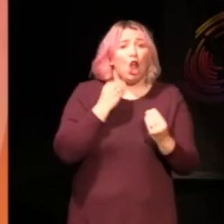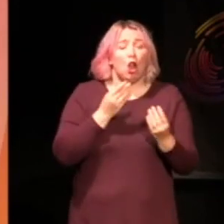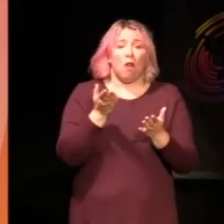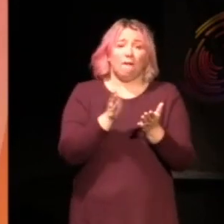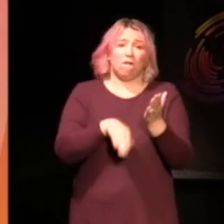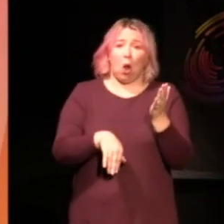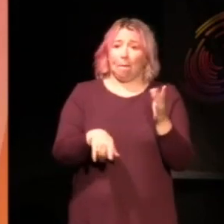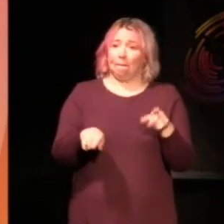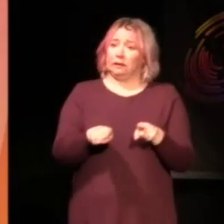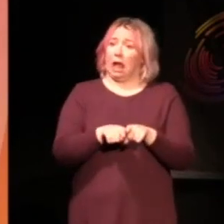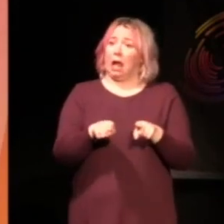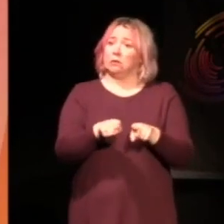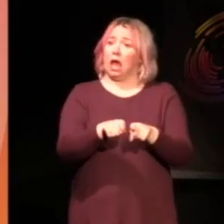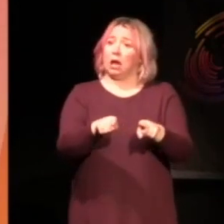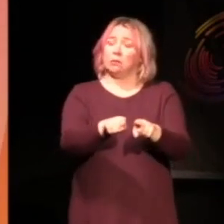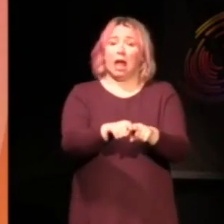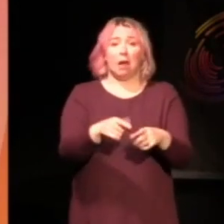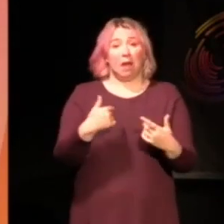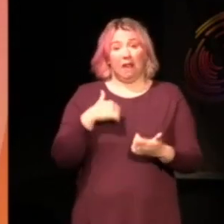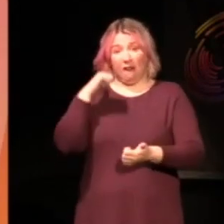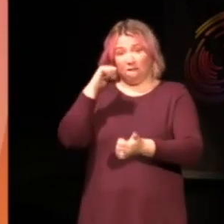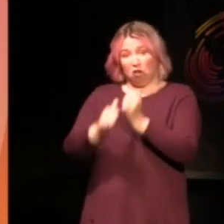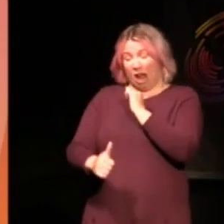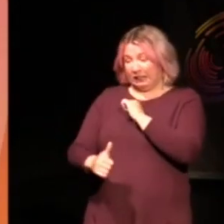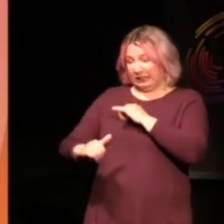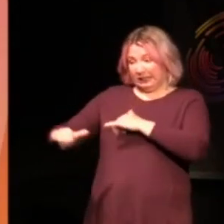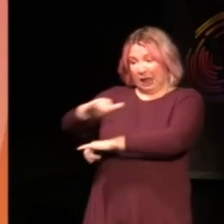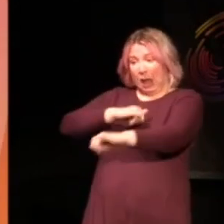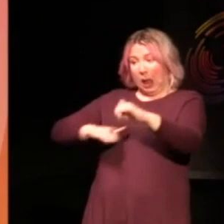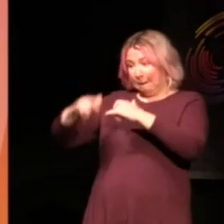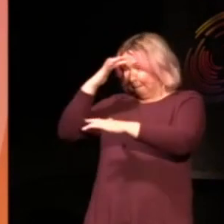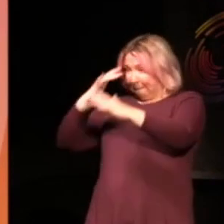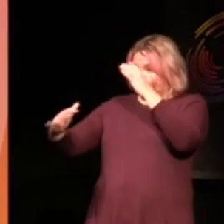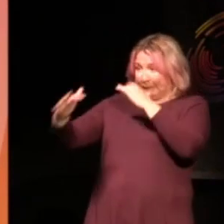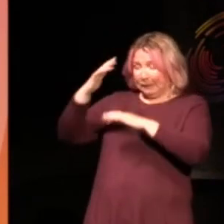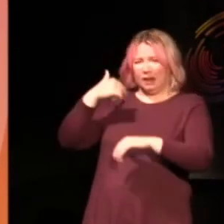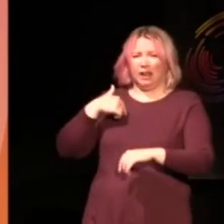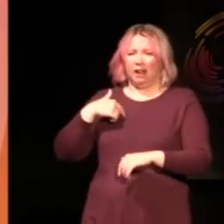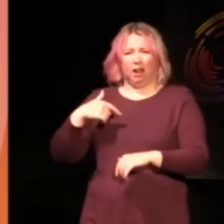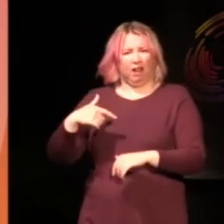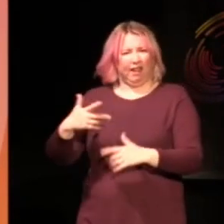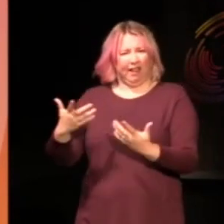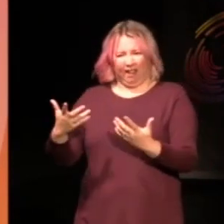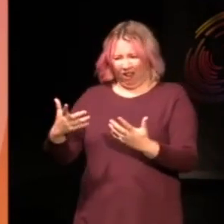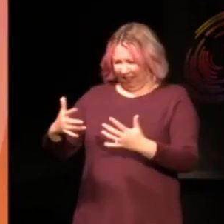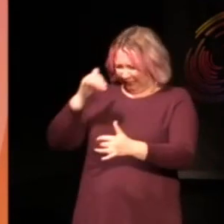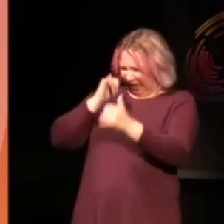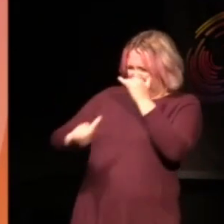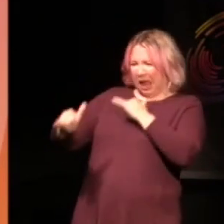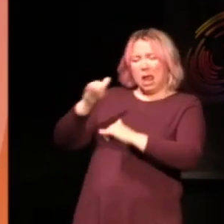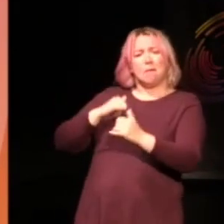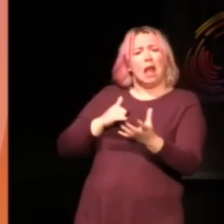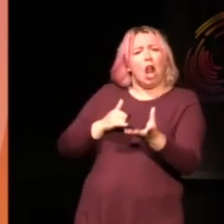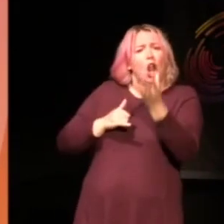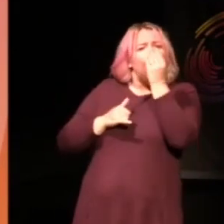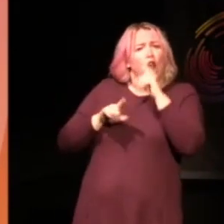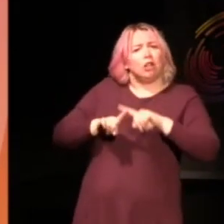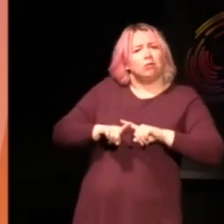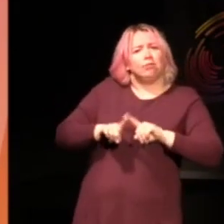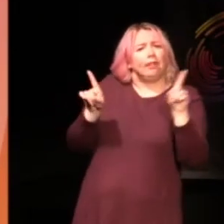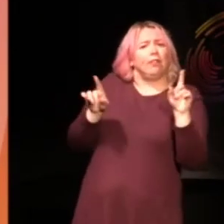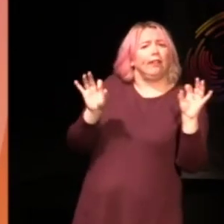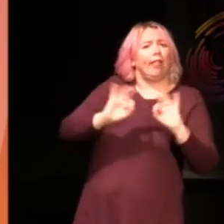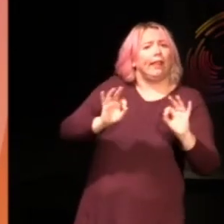sameness. If all my friends think like me, speak like me, it means I'm surrounded by my mirror image. That's a very narcissistic